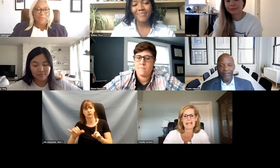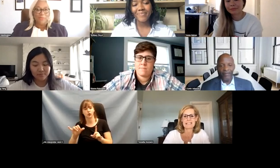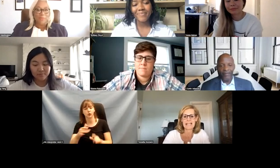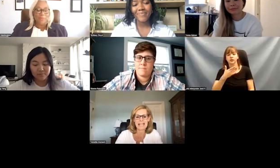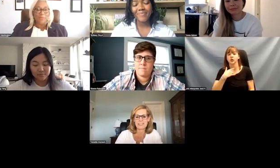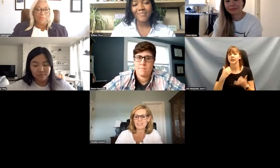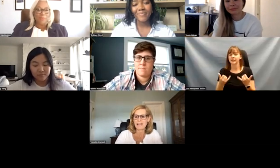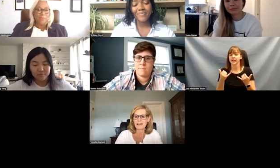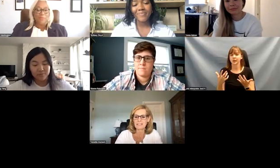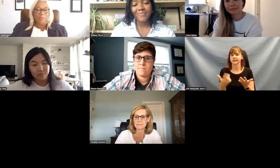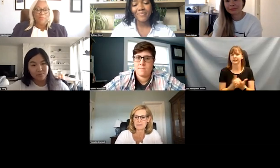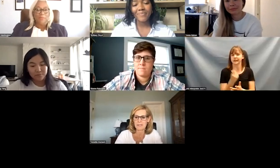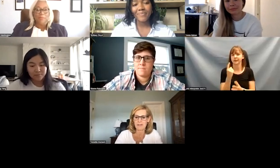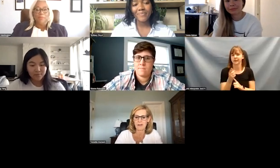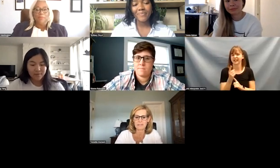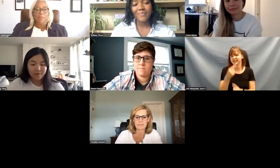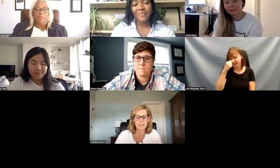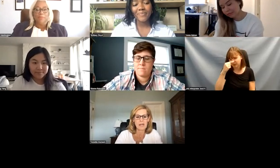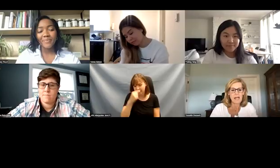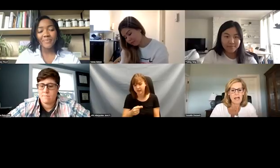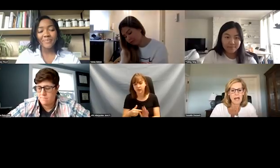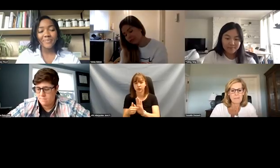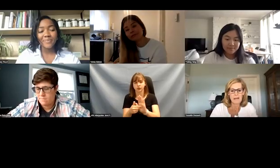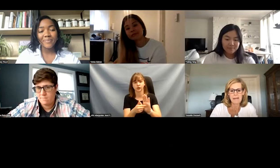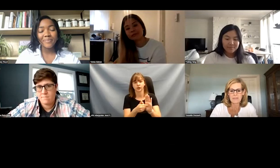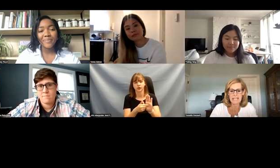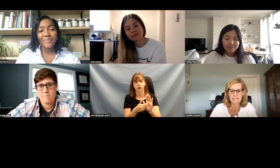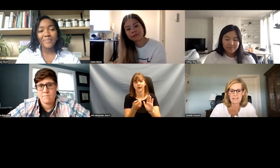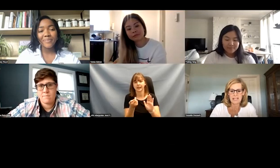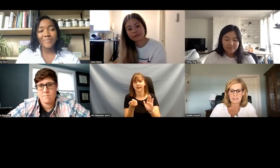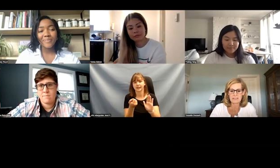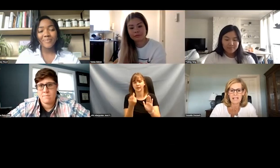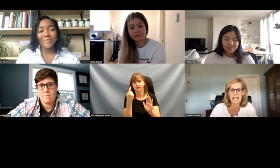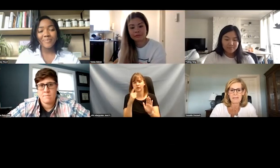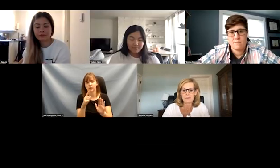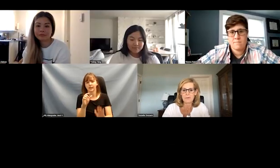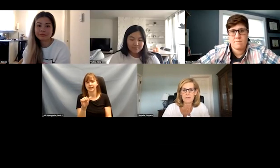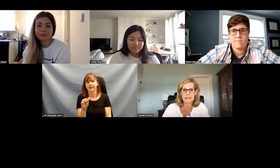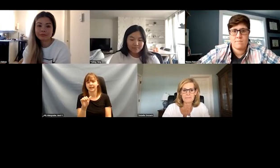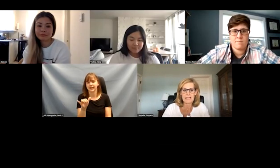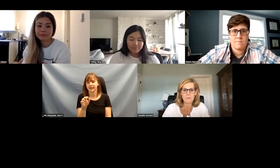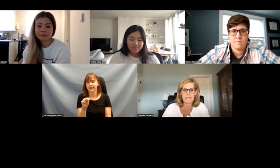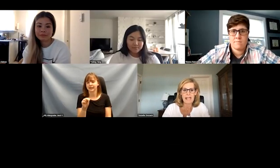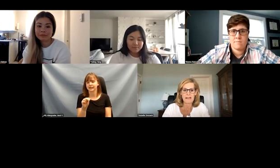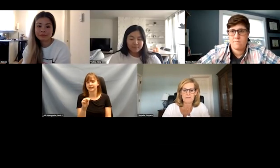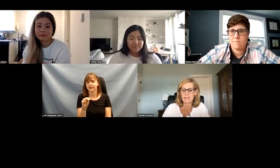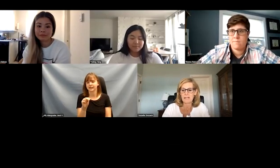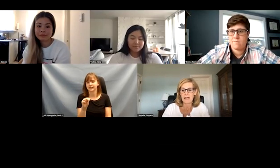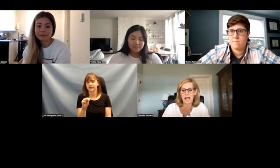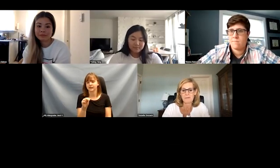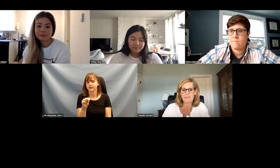don't mind, and just share a little bit with all of you about the AIMS Center and the programs that we